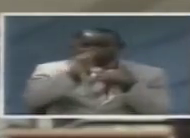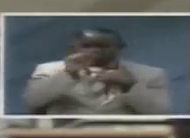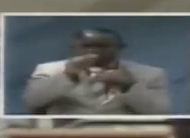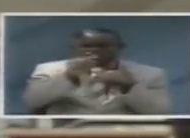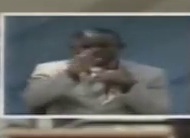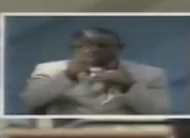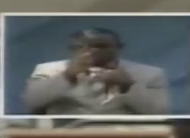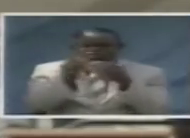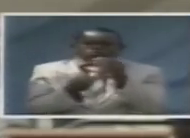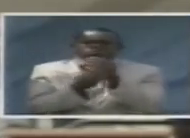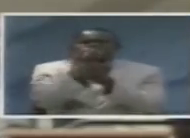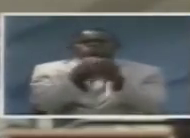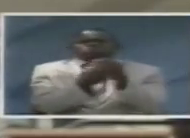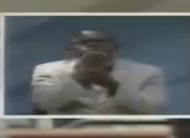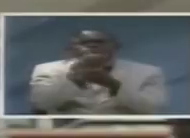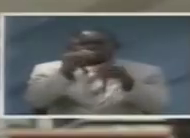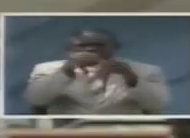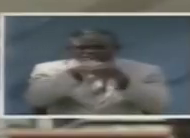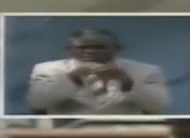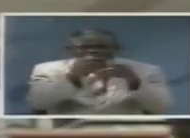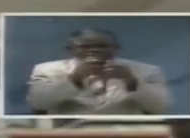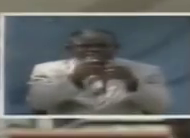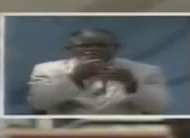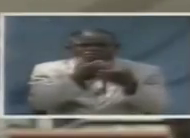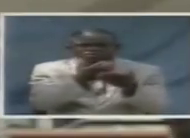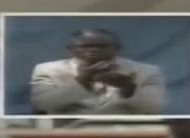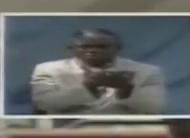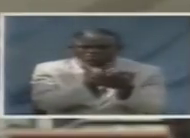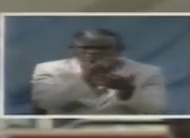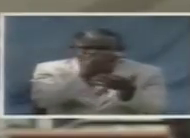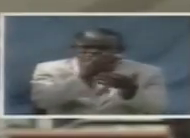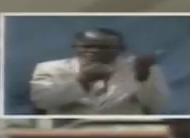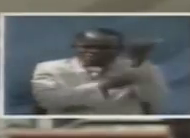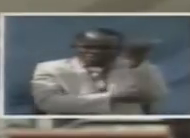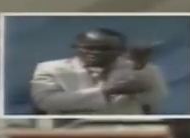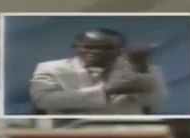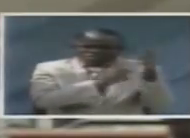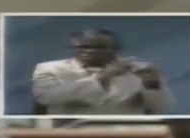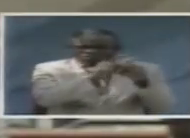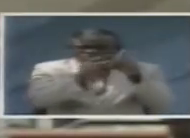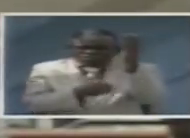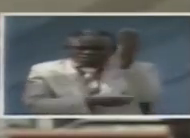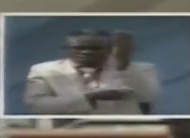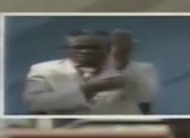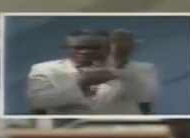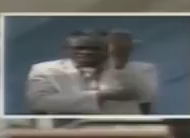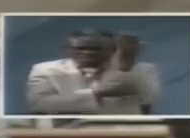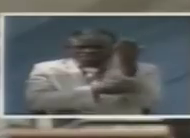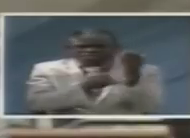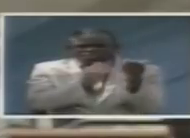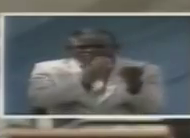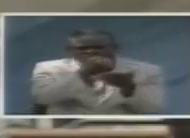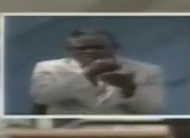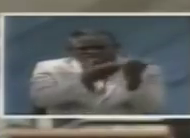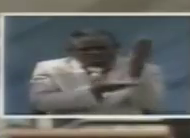large emerging and developing economies driven by the gradual improvement in commodity prices.